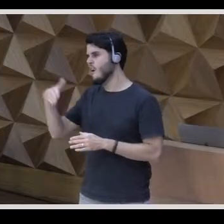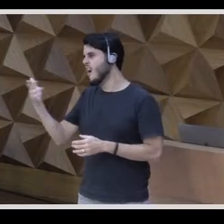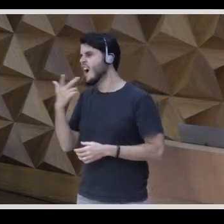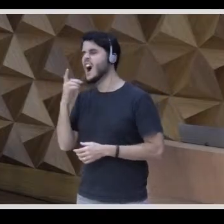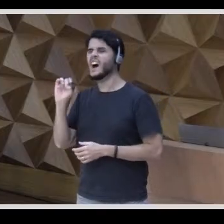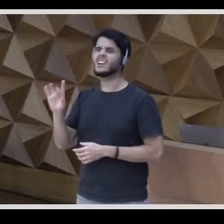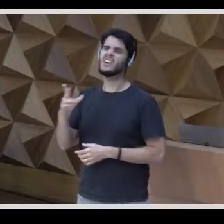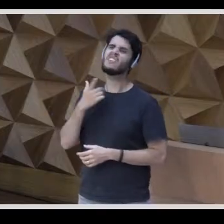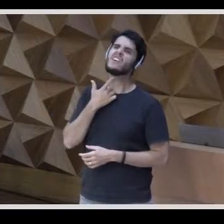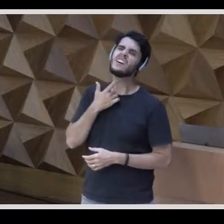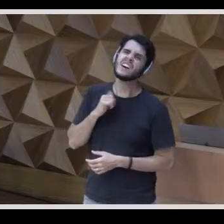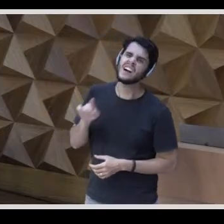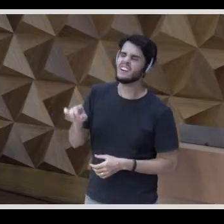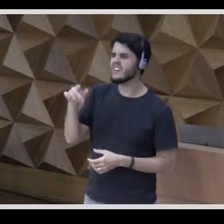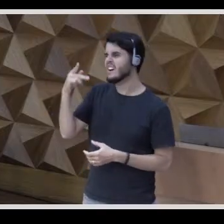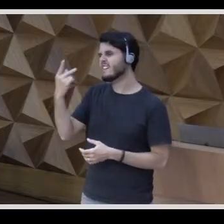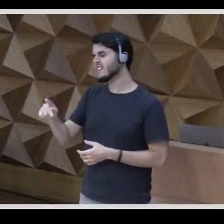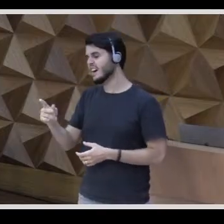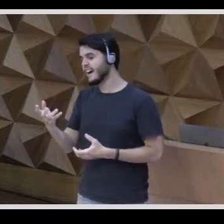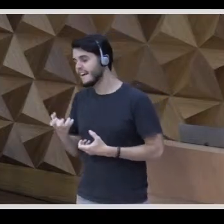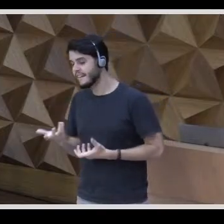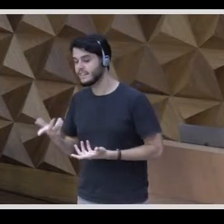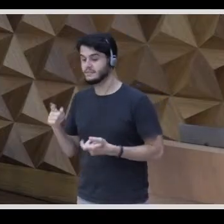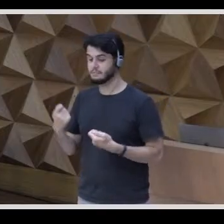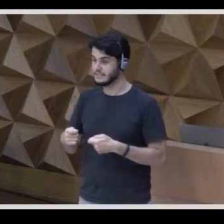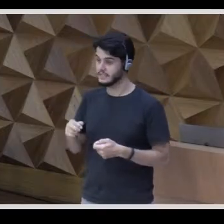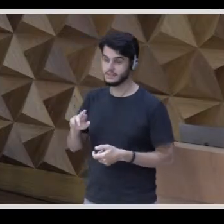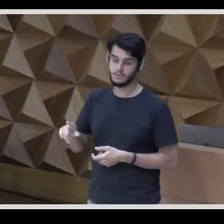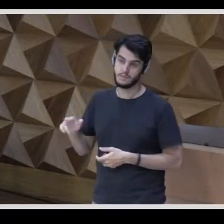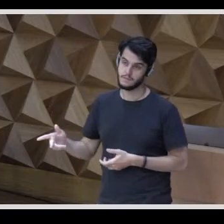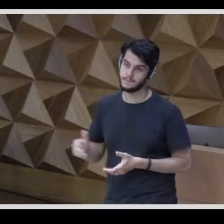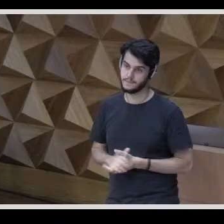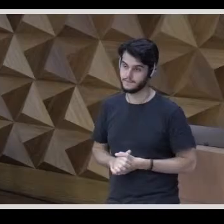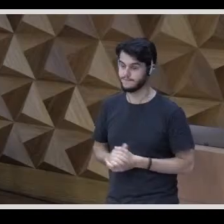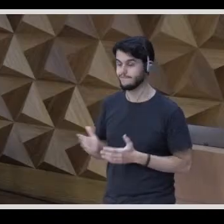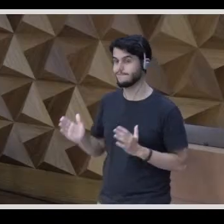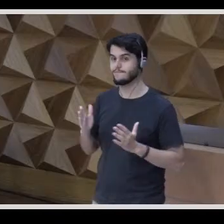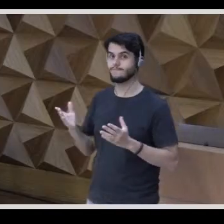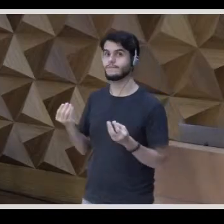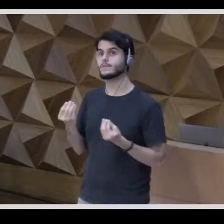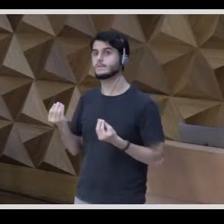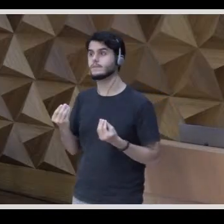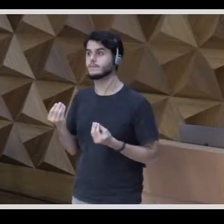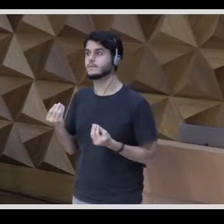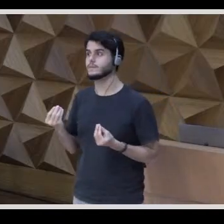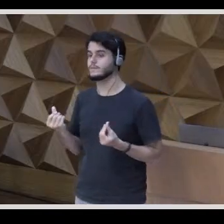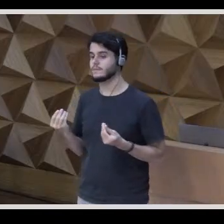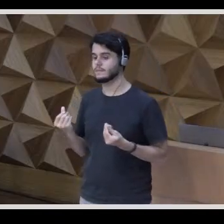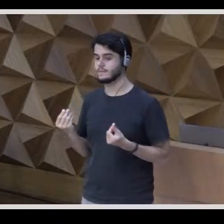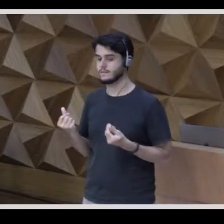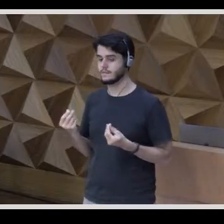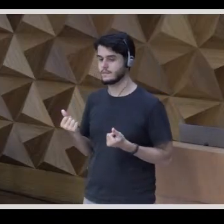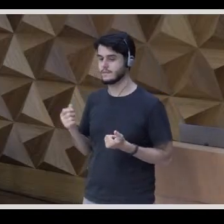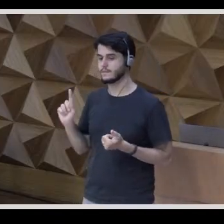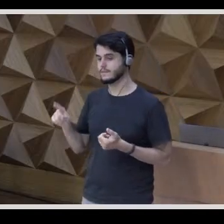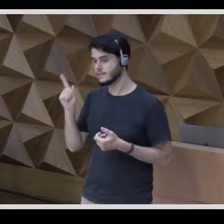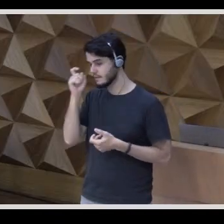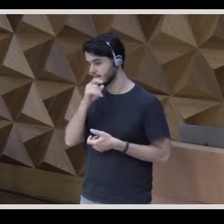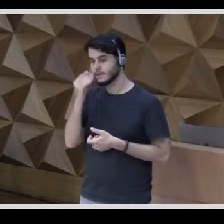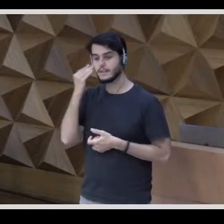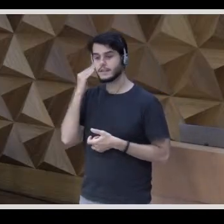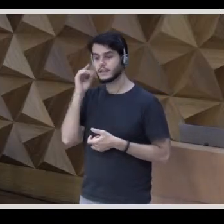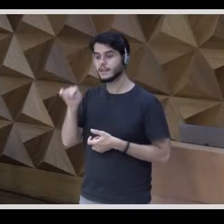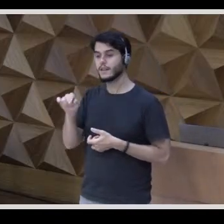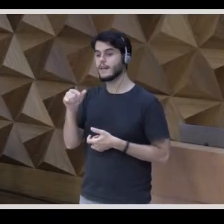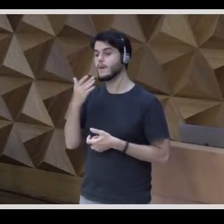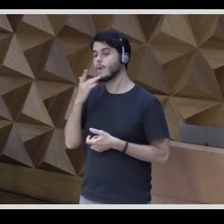kind of a blurring between those two things. And I guess the question is the who is doing the wanting? Is